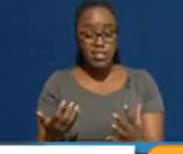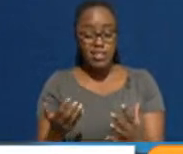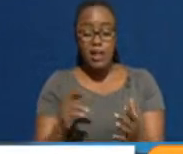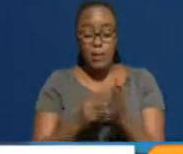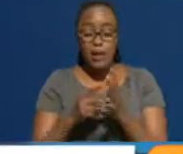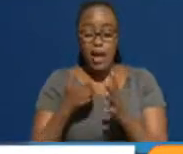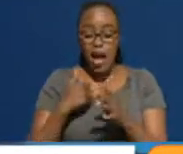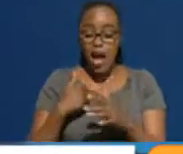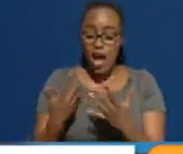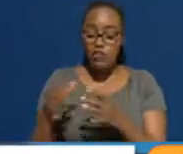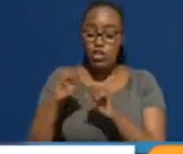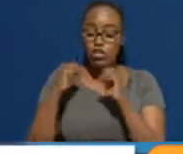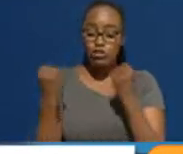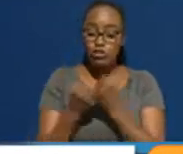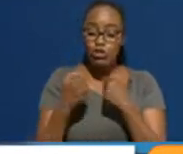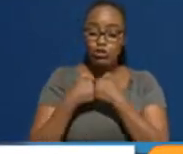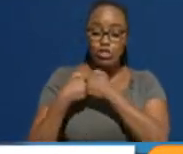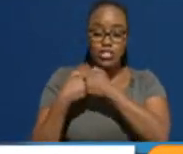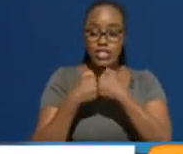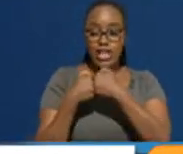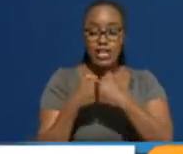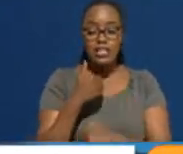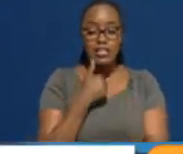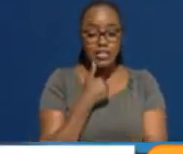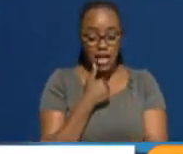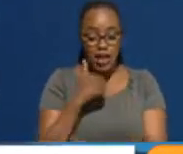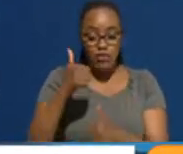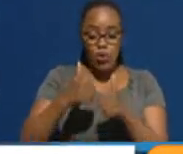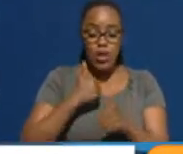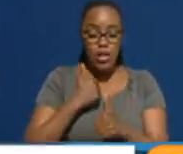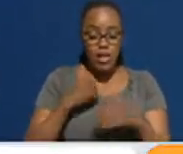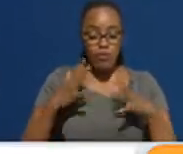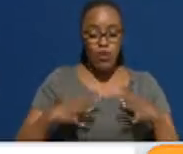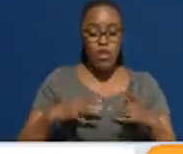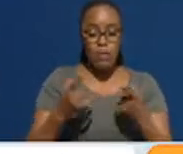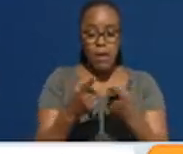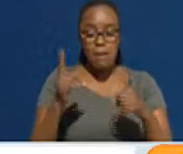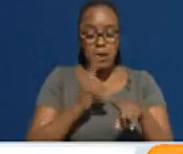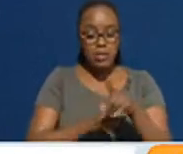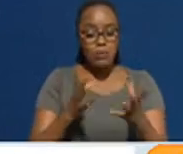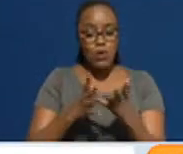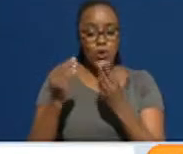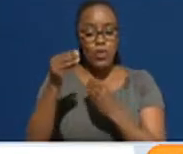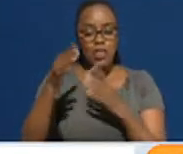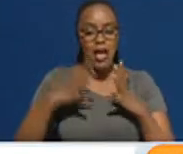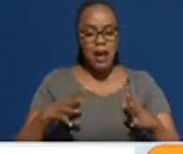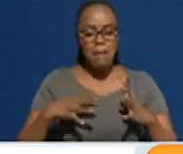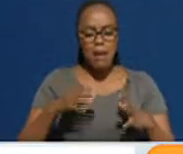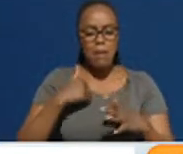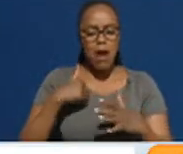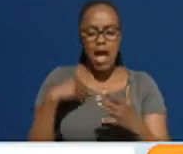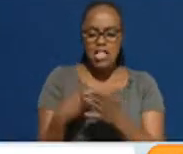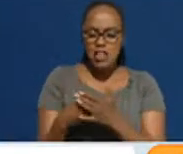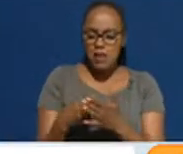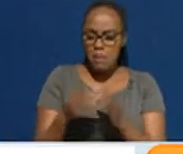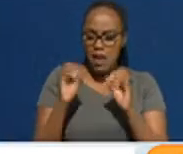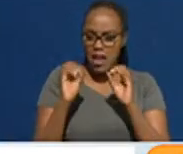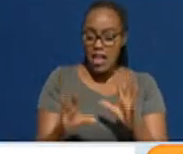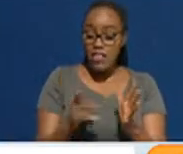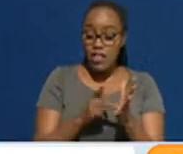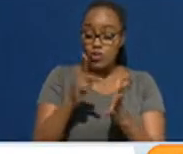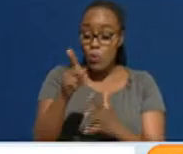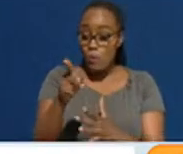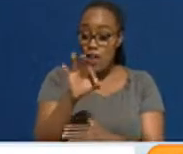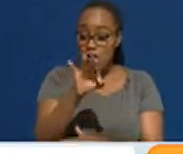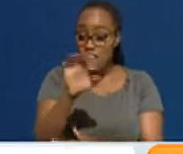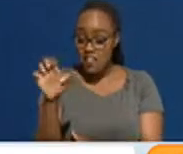you have those social challenges that that we are facing when we go there. People don't have school fees, they have to go to school.